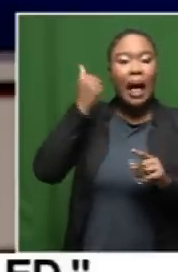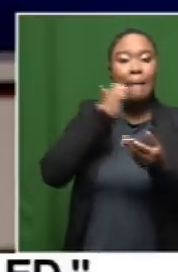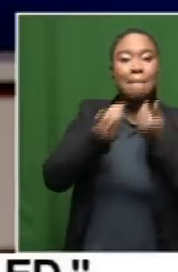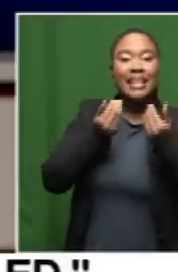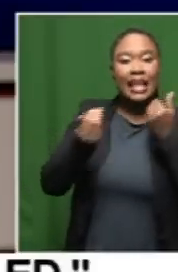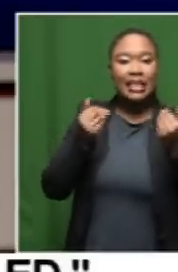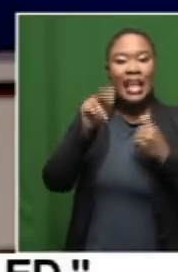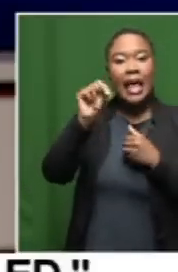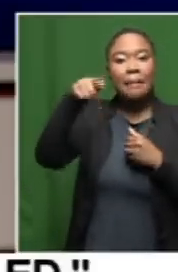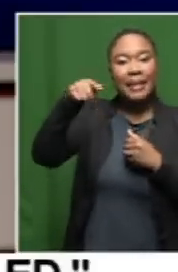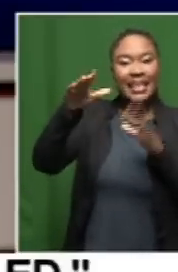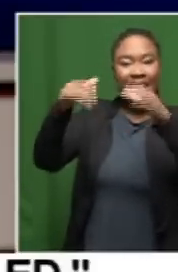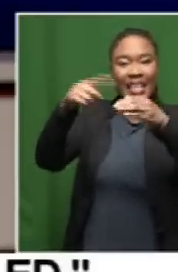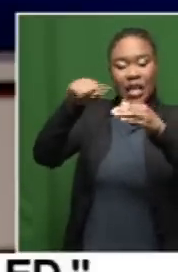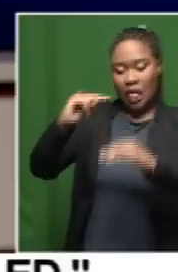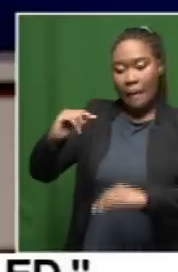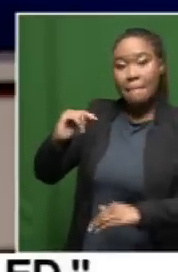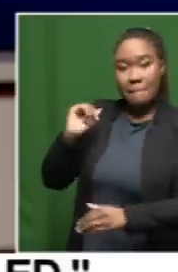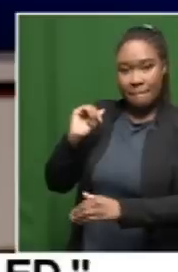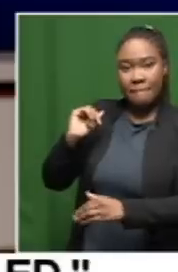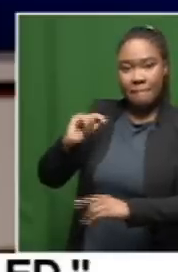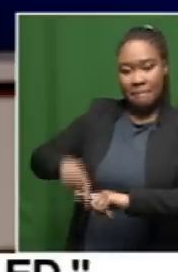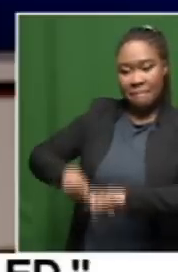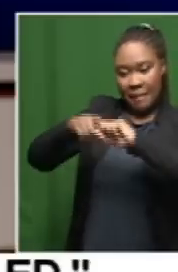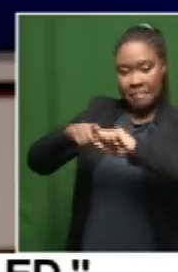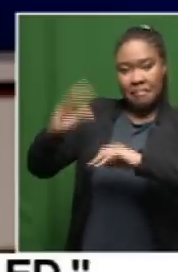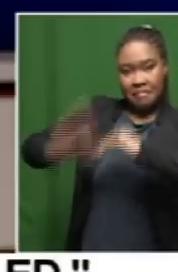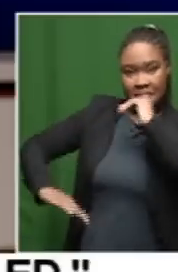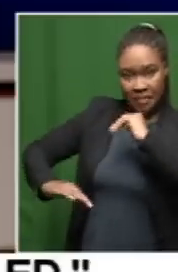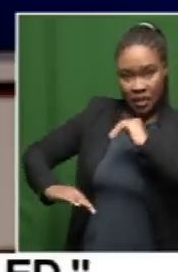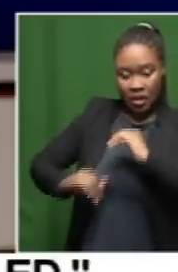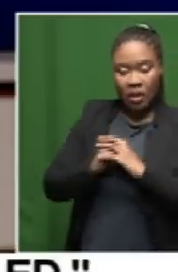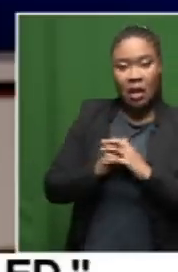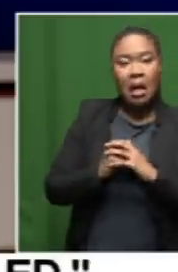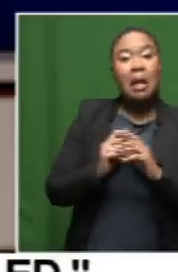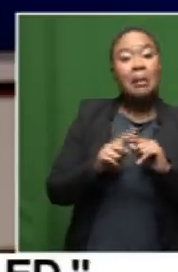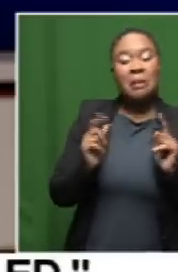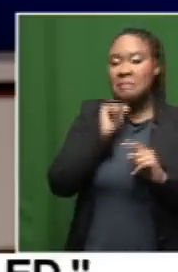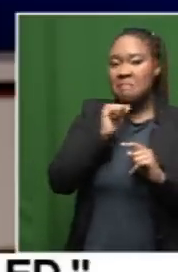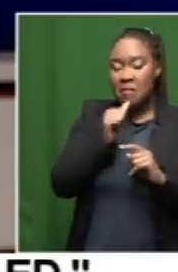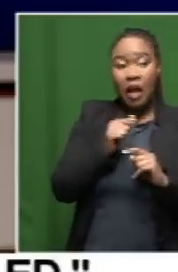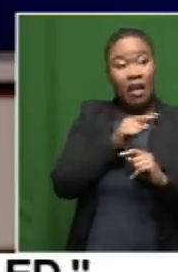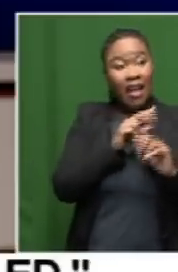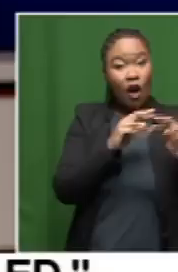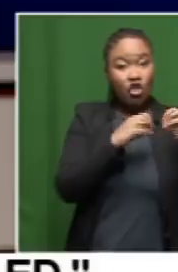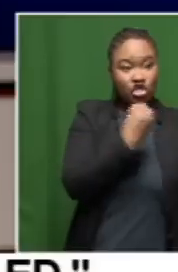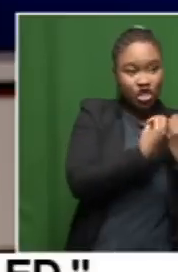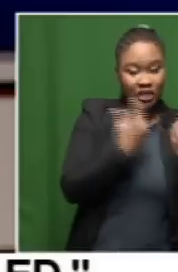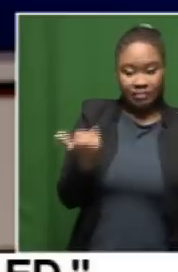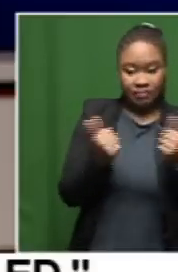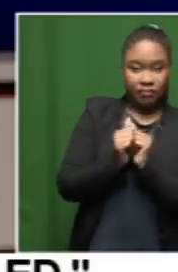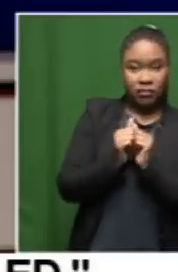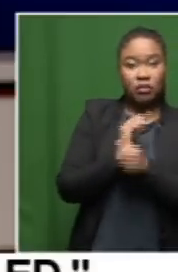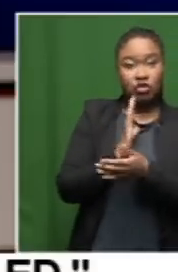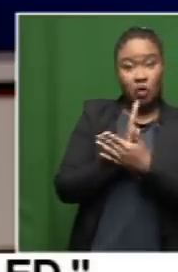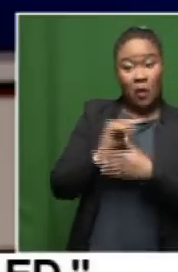apartheid regime through the Suppression of Communism Act. But soon thereafter, we worked together with other organizations to mobilize for the Congress